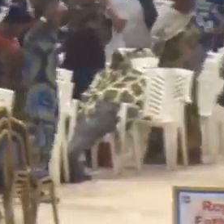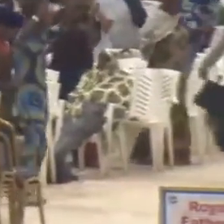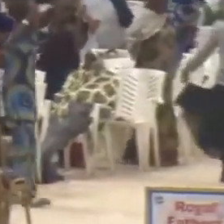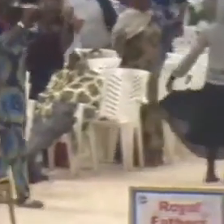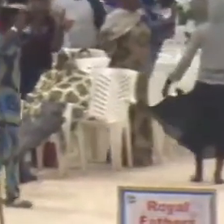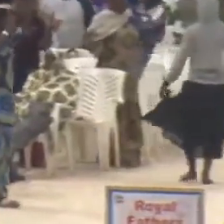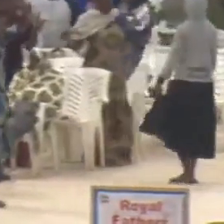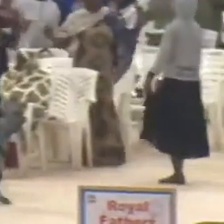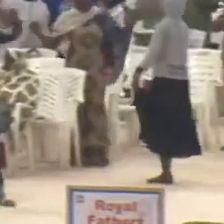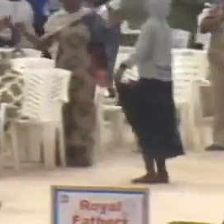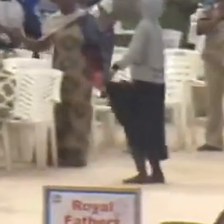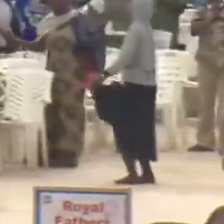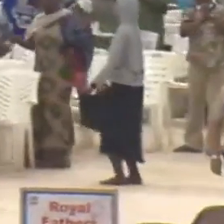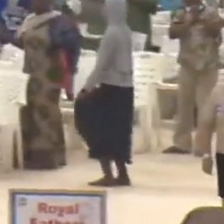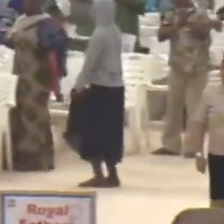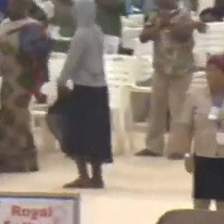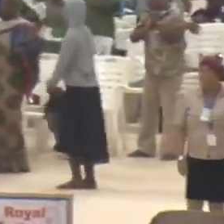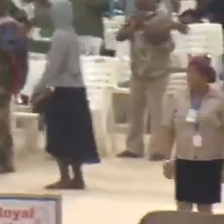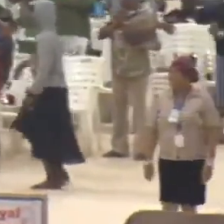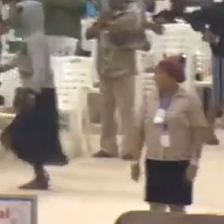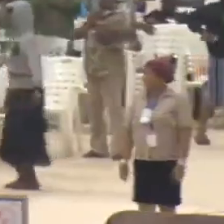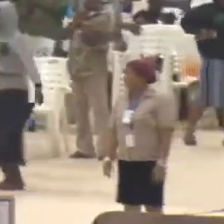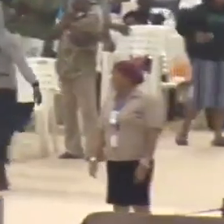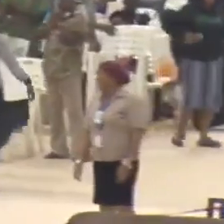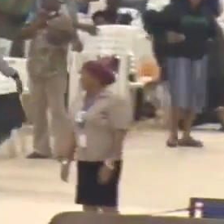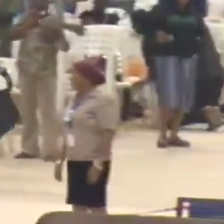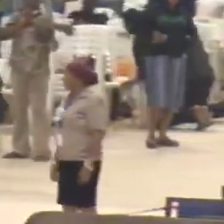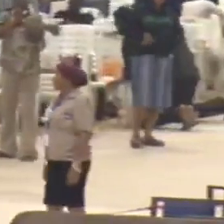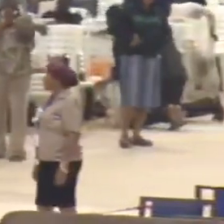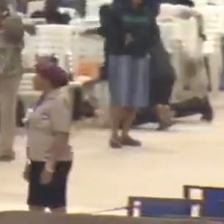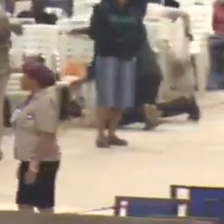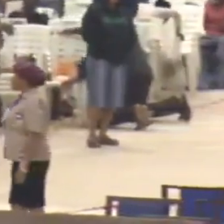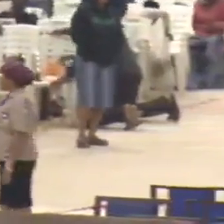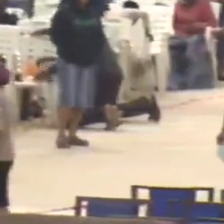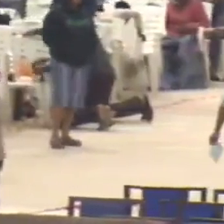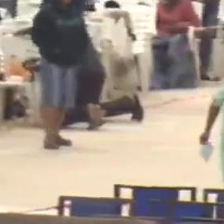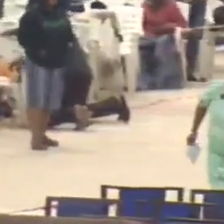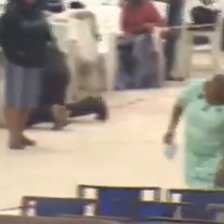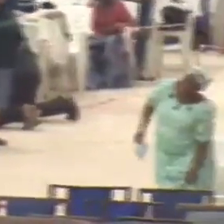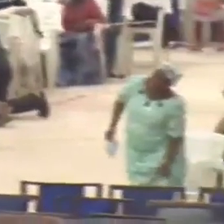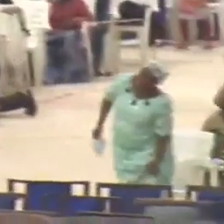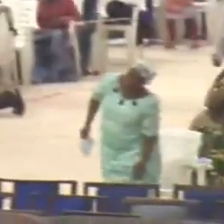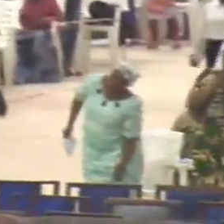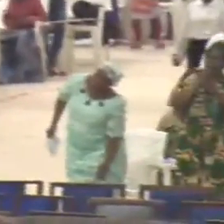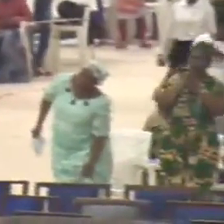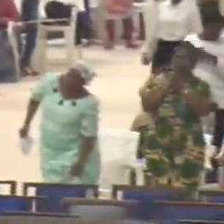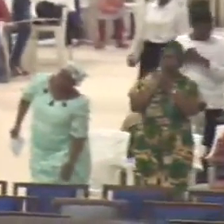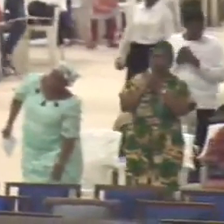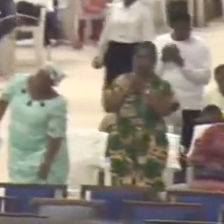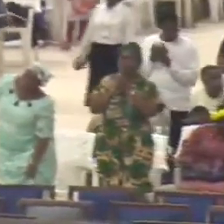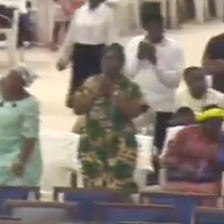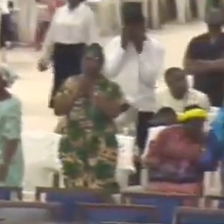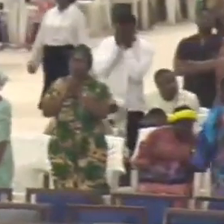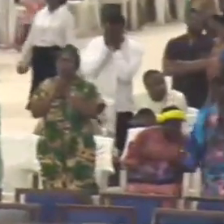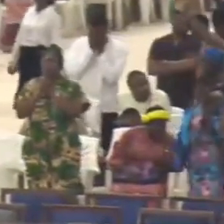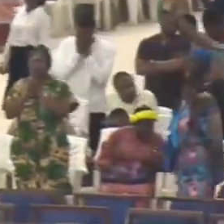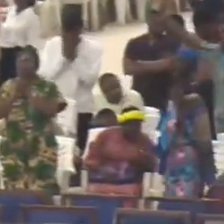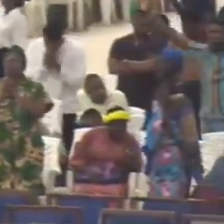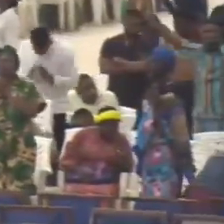5 minutes. Go ahead and worship the Lord of